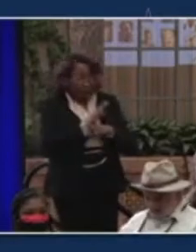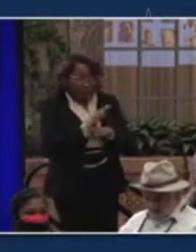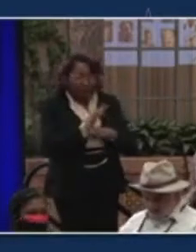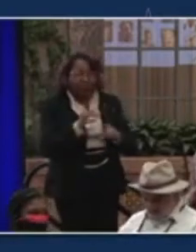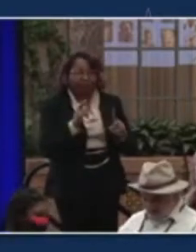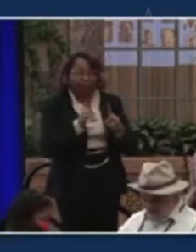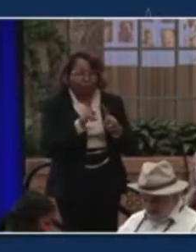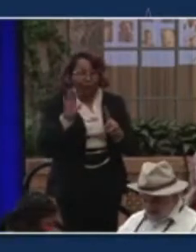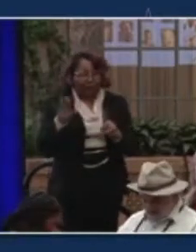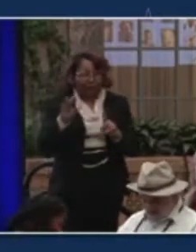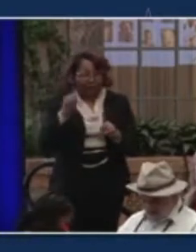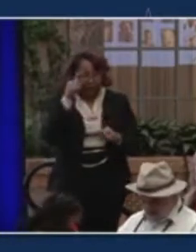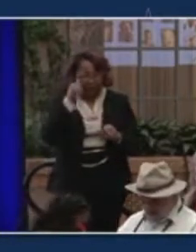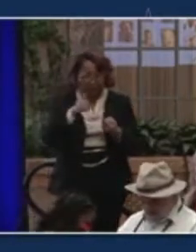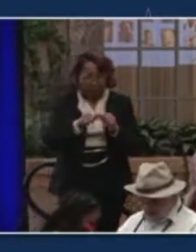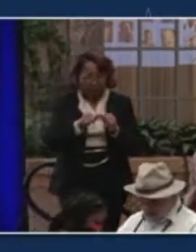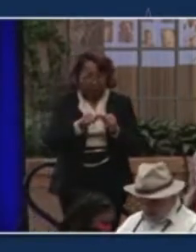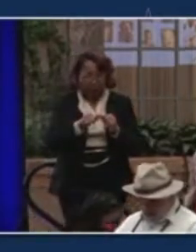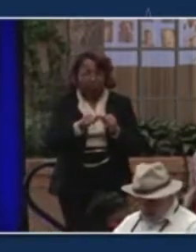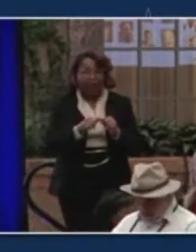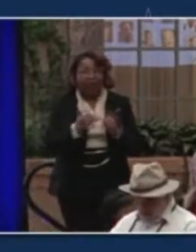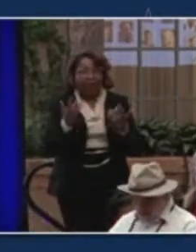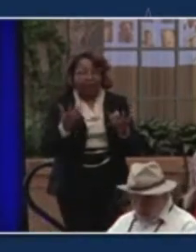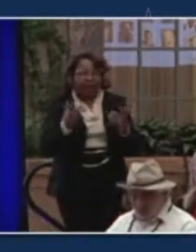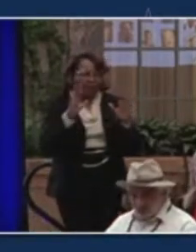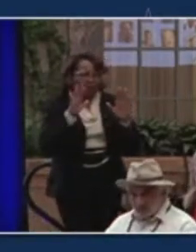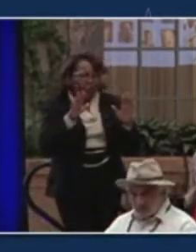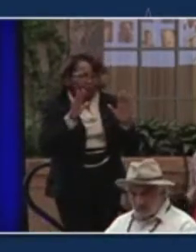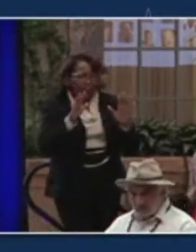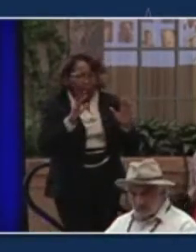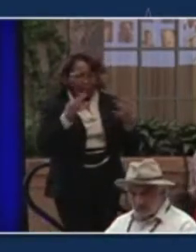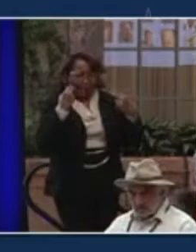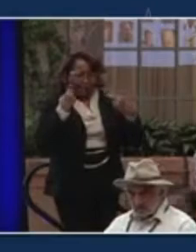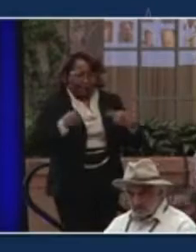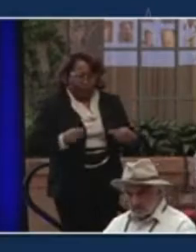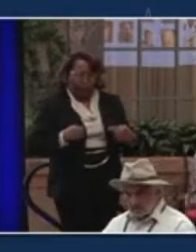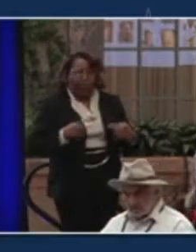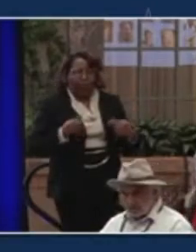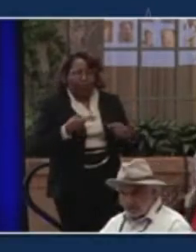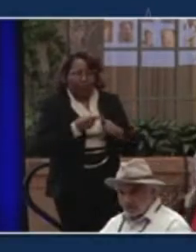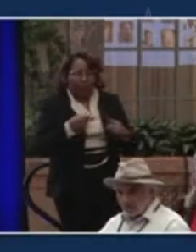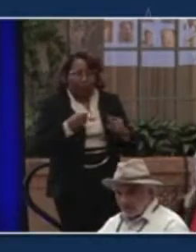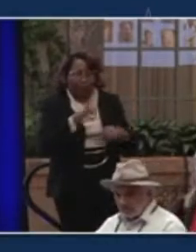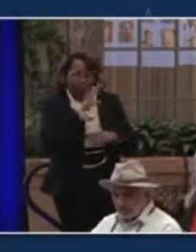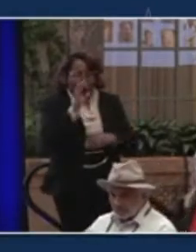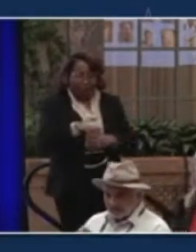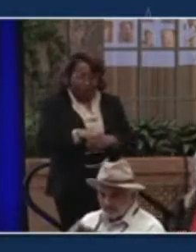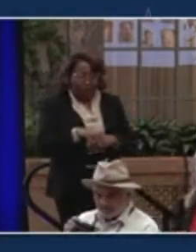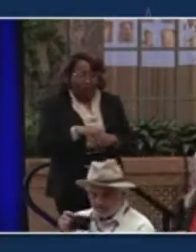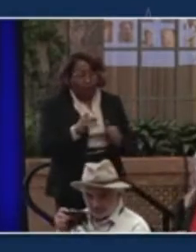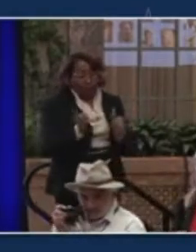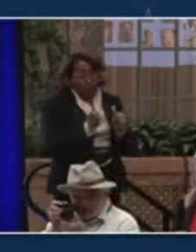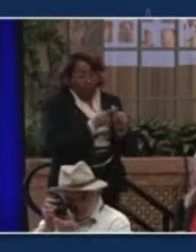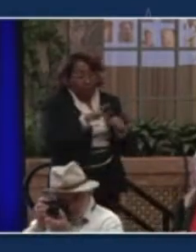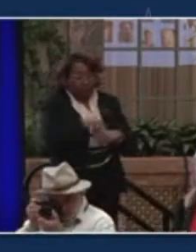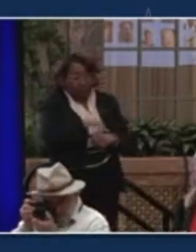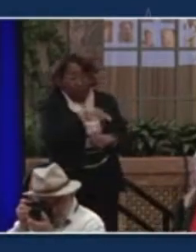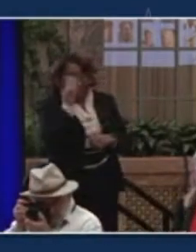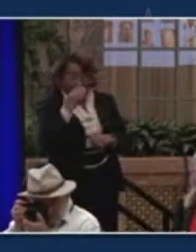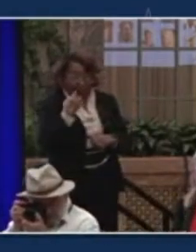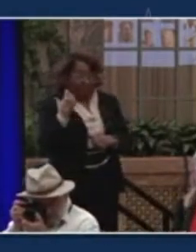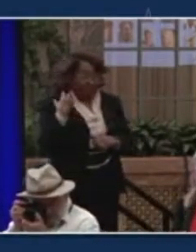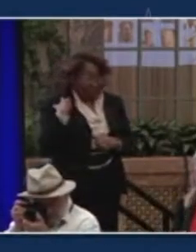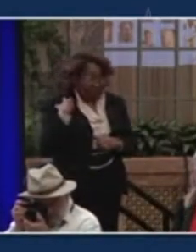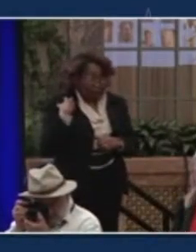the memory of this legacy of this great humanitarian, Chicago's first black mayor. Their commitment